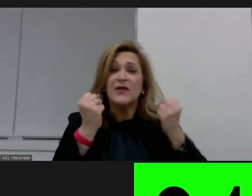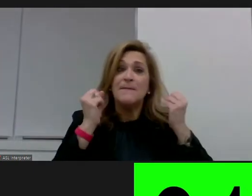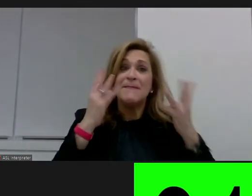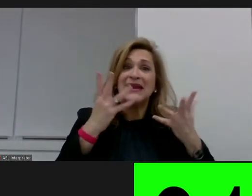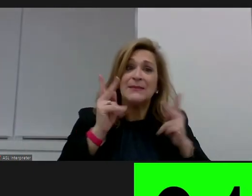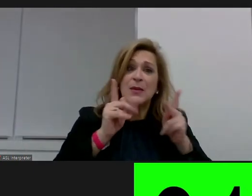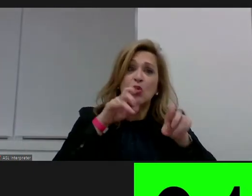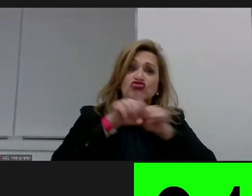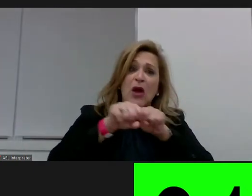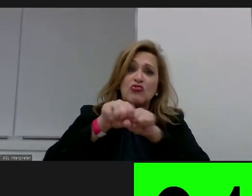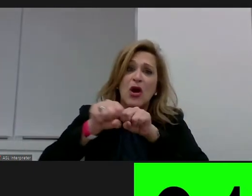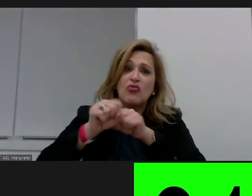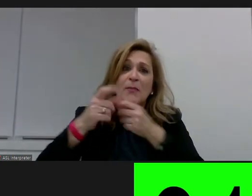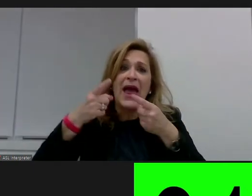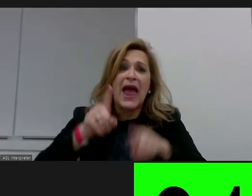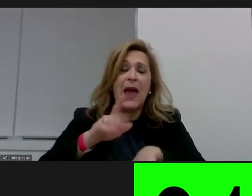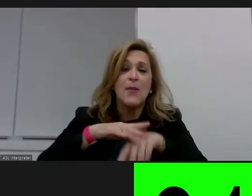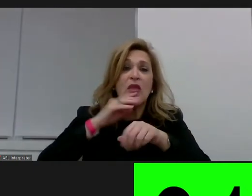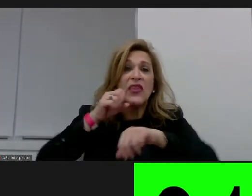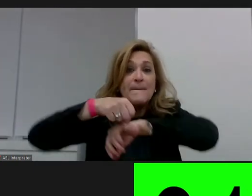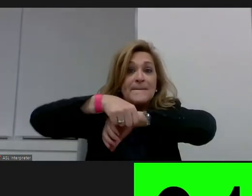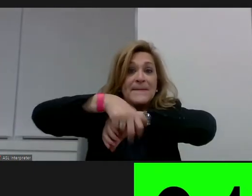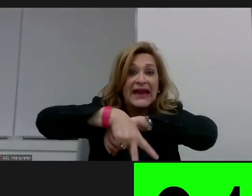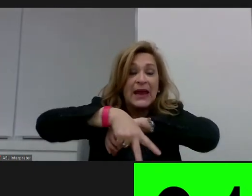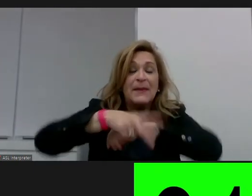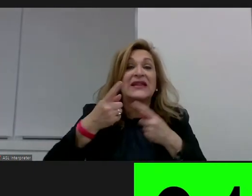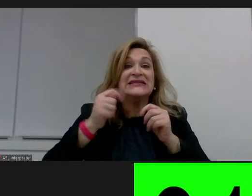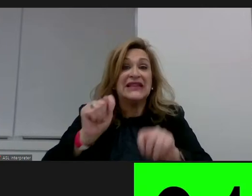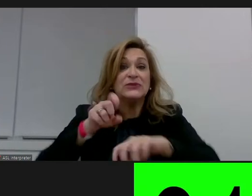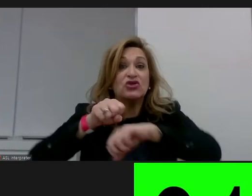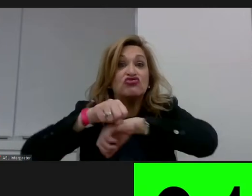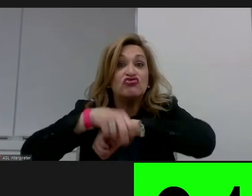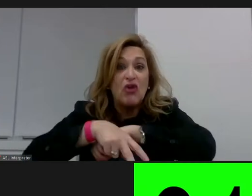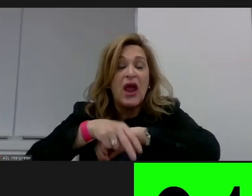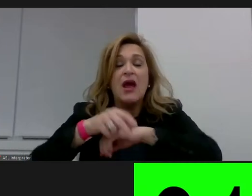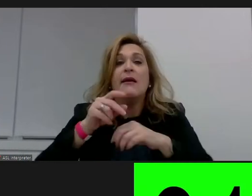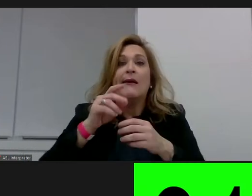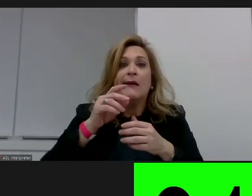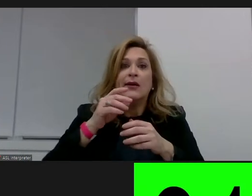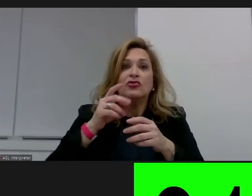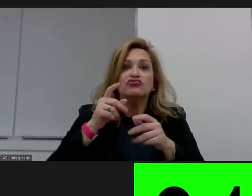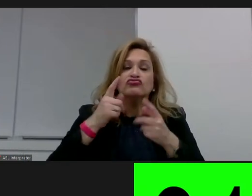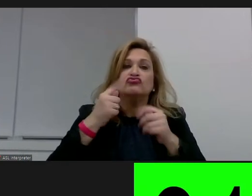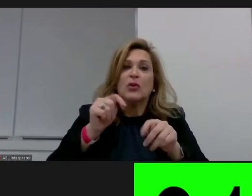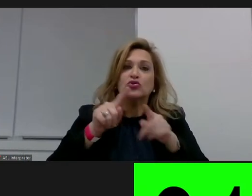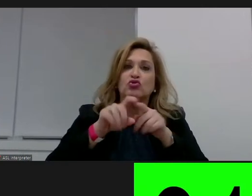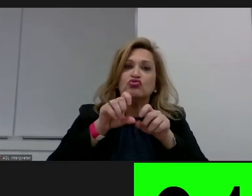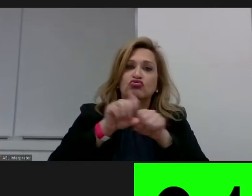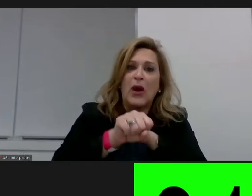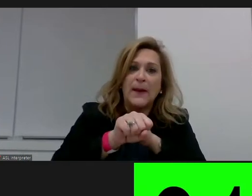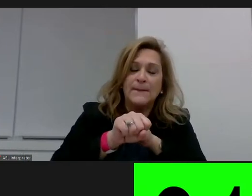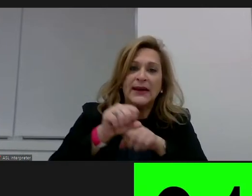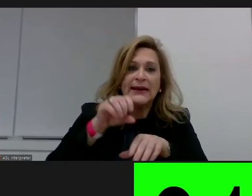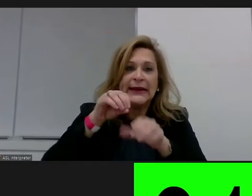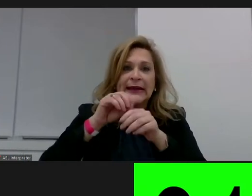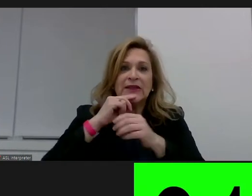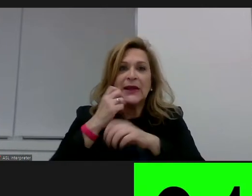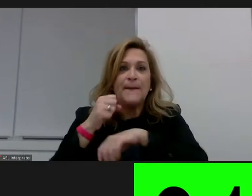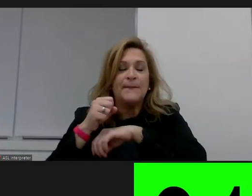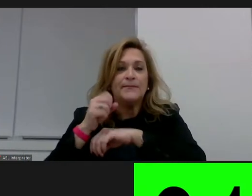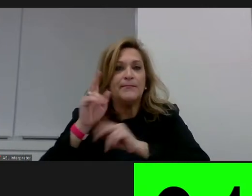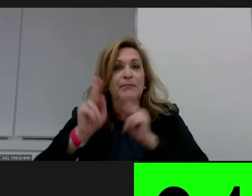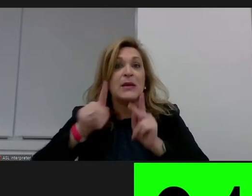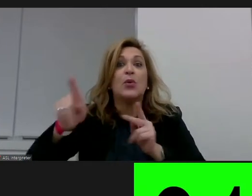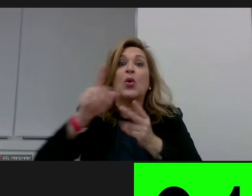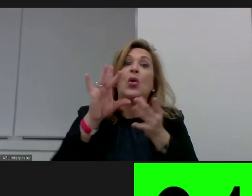rapes that occur on the midnight, the attempted rapes that occur throughout the system on the midnight. The media does not put those situations